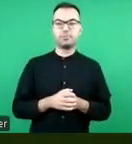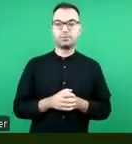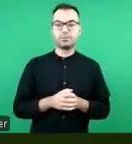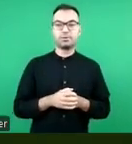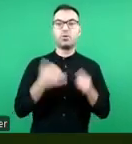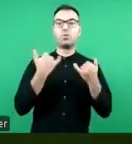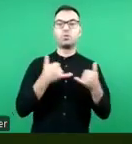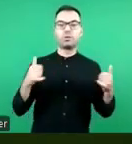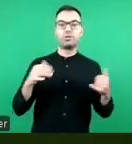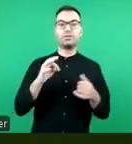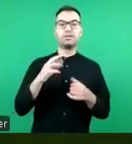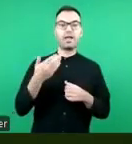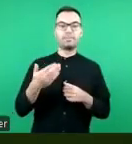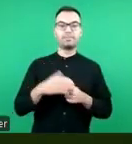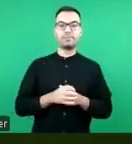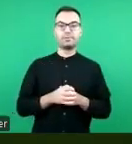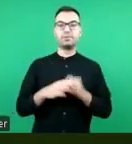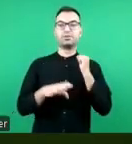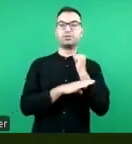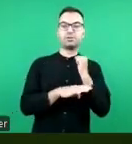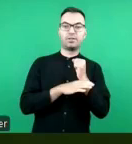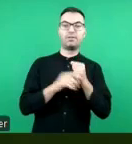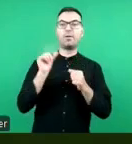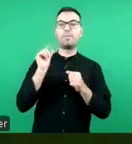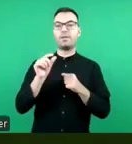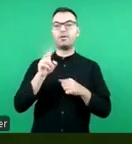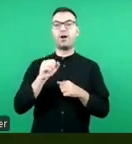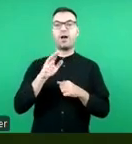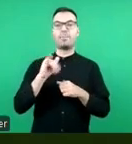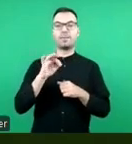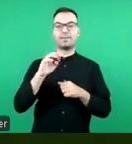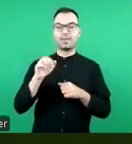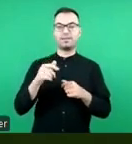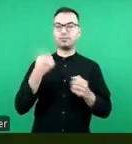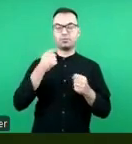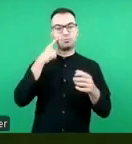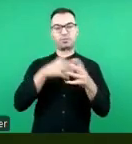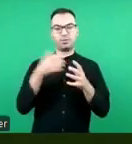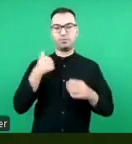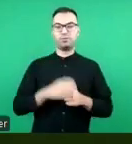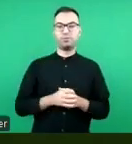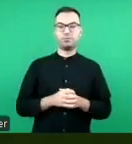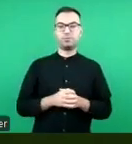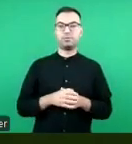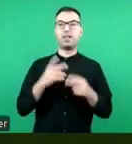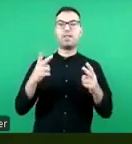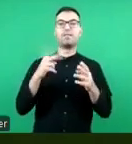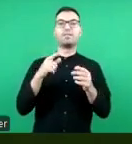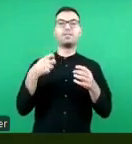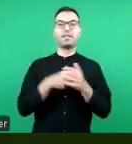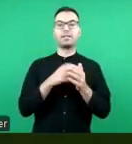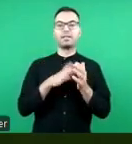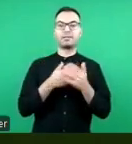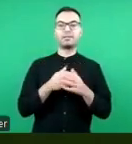So the diversity of tree microhabitats in the forest was hard to predict actually, but key features like the